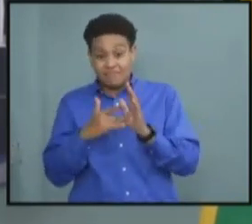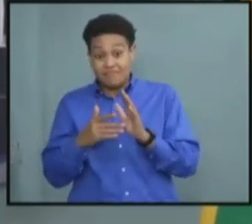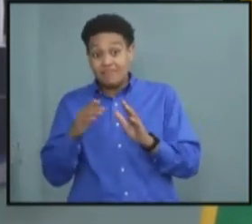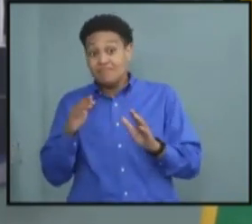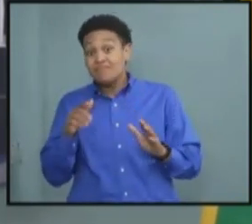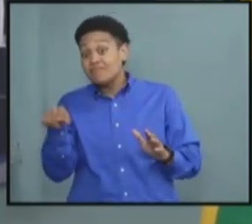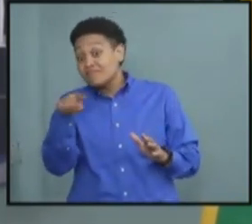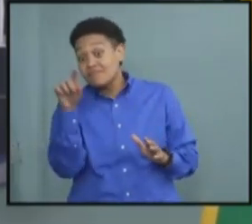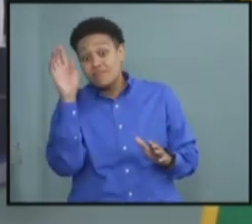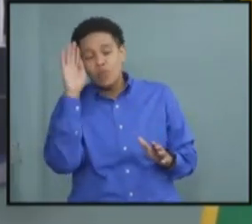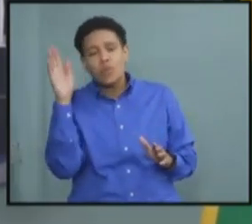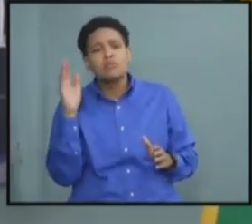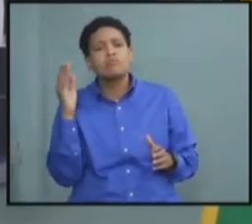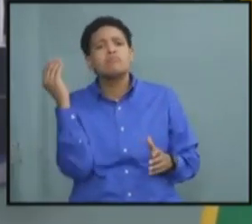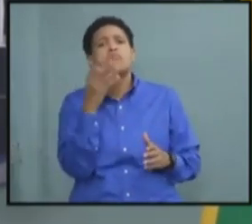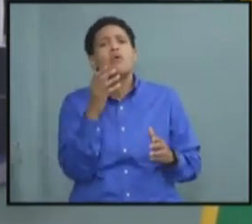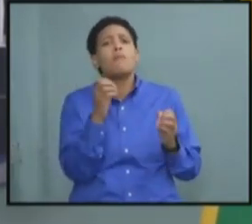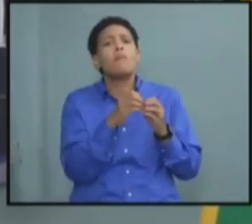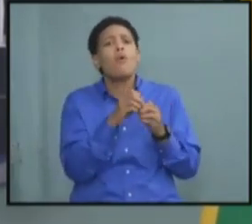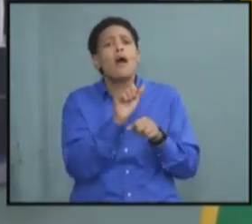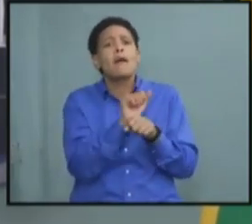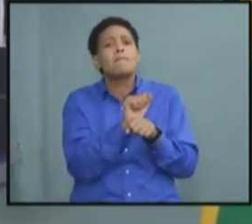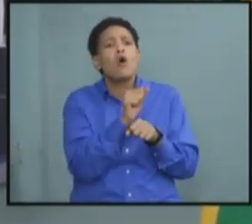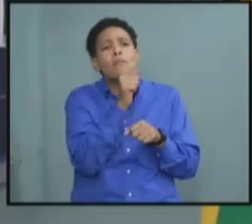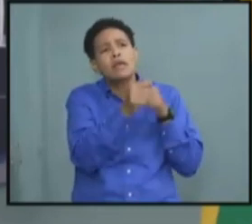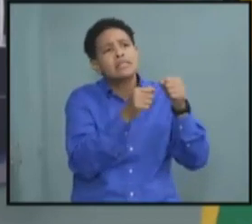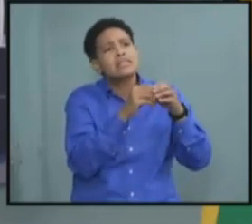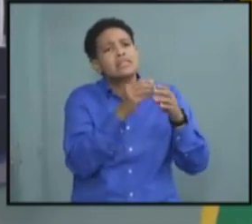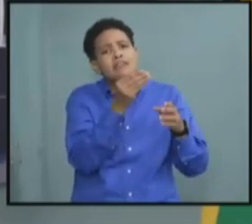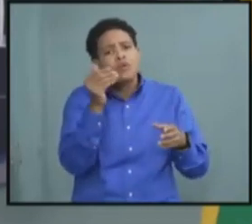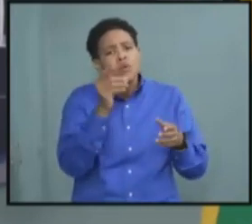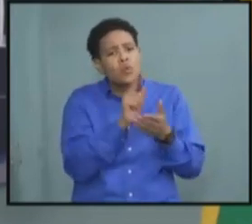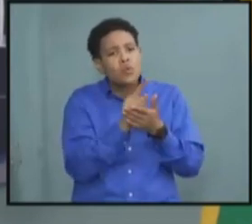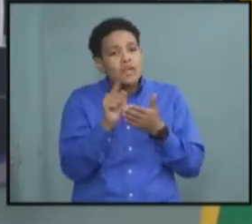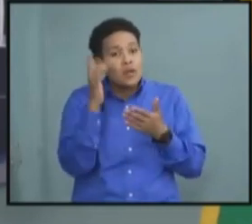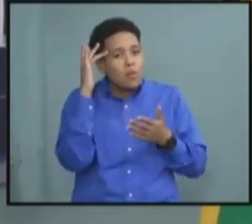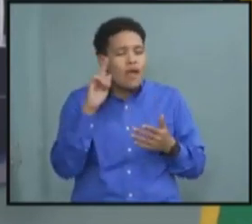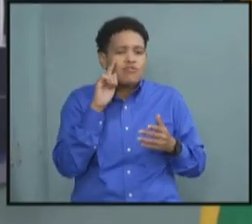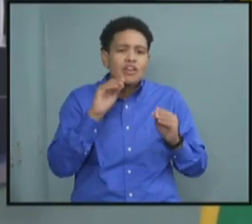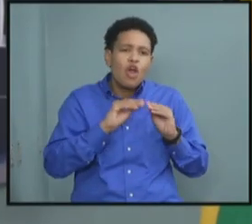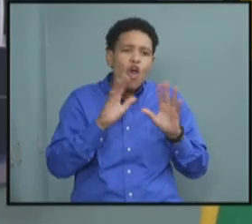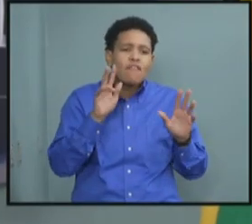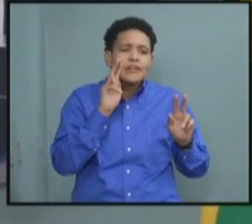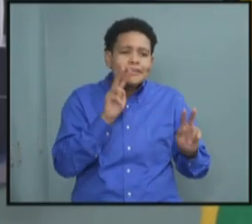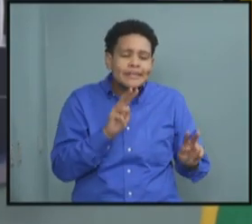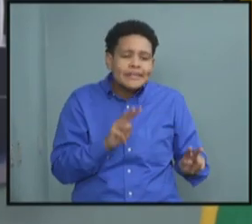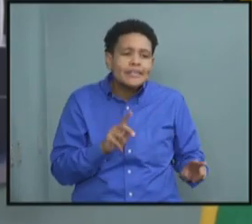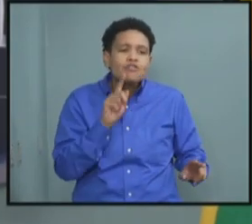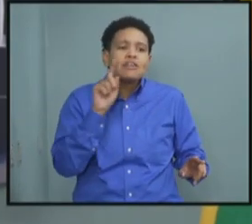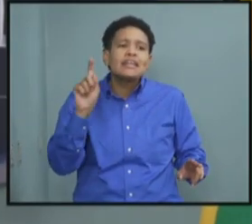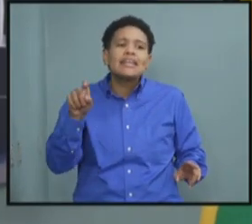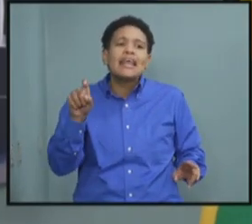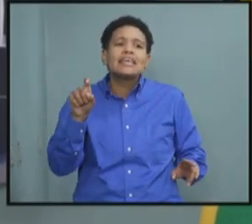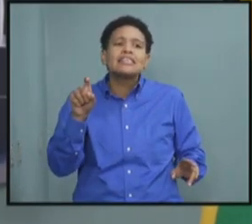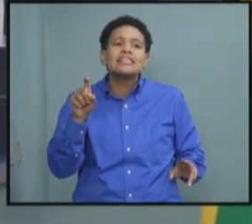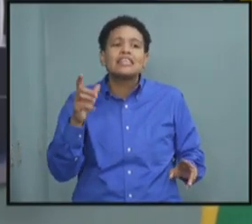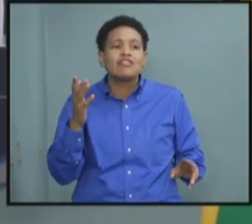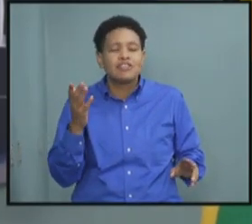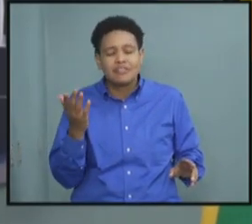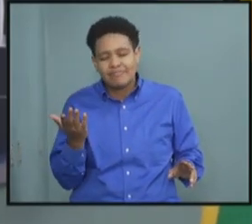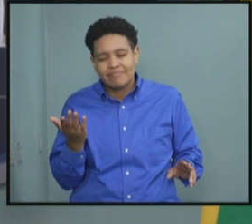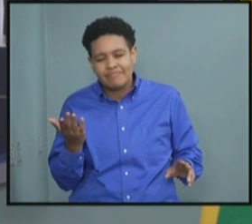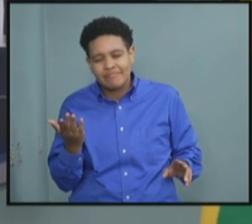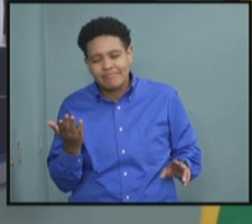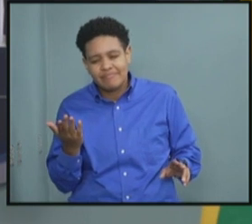are going to bring on more employment in the coming weeks because of, obviously, the necessary partitioning,